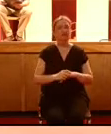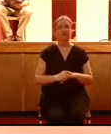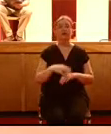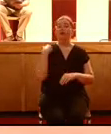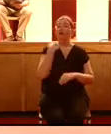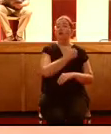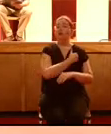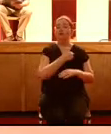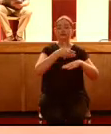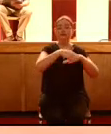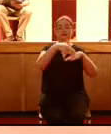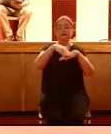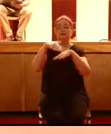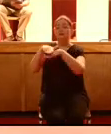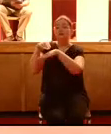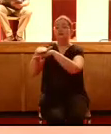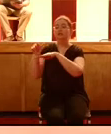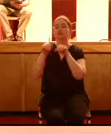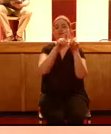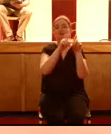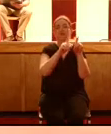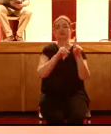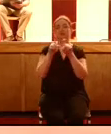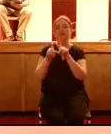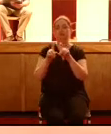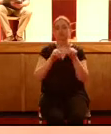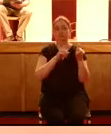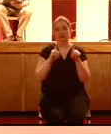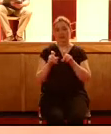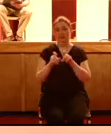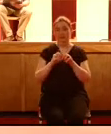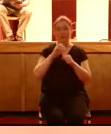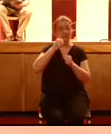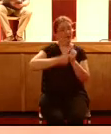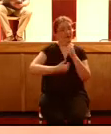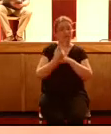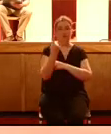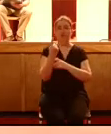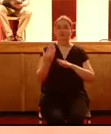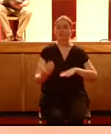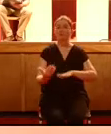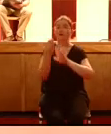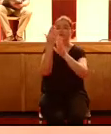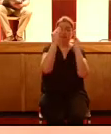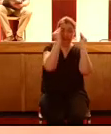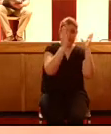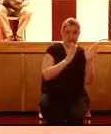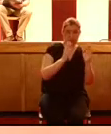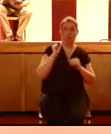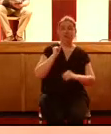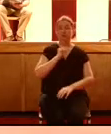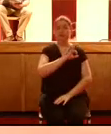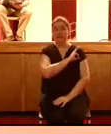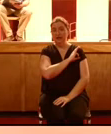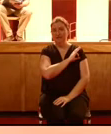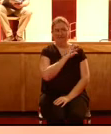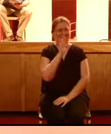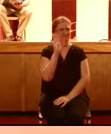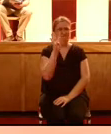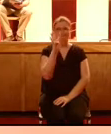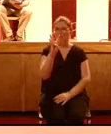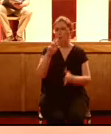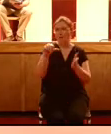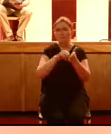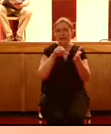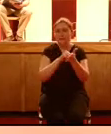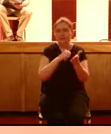a faculty meeting with everyone present, teachers and staff, and they can basically fill pages, and it talks